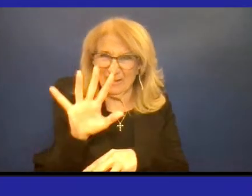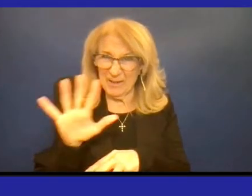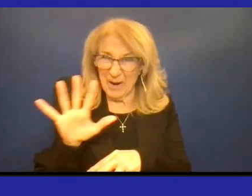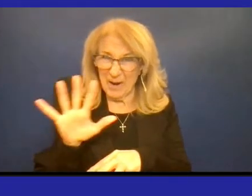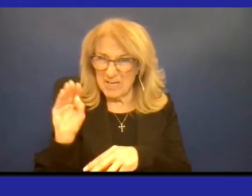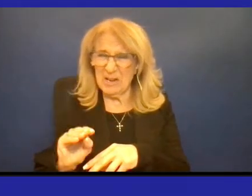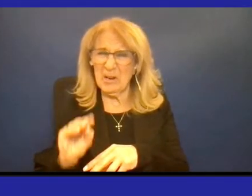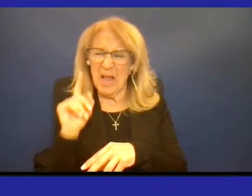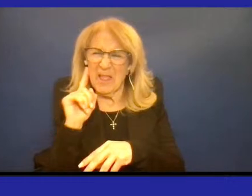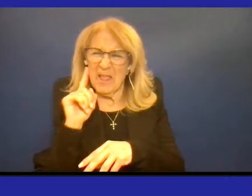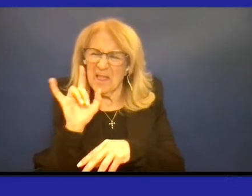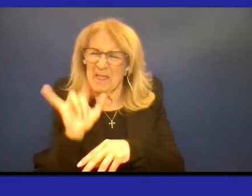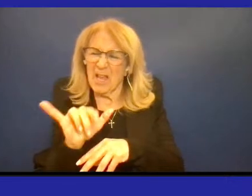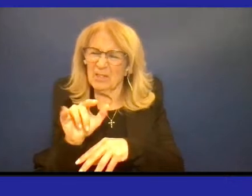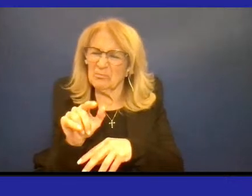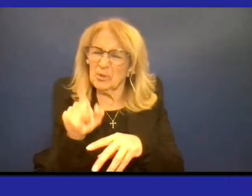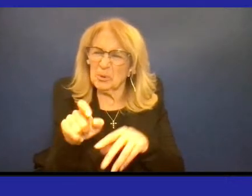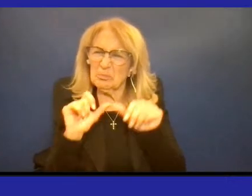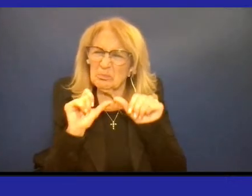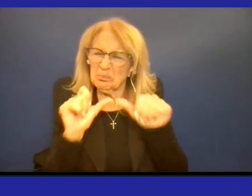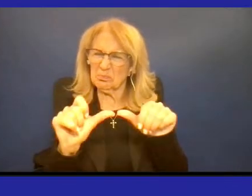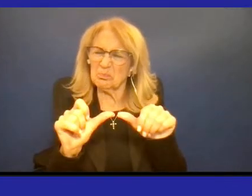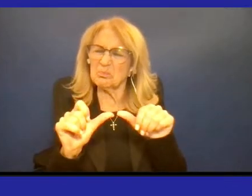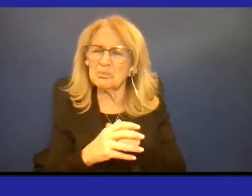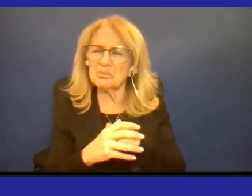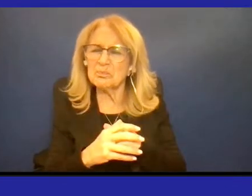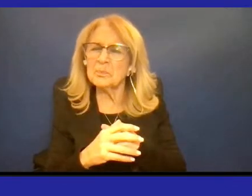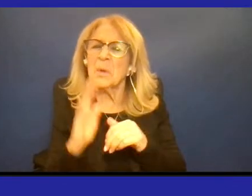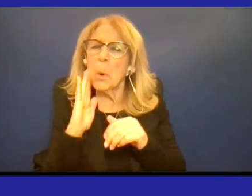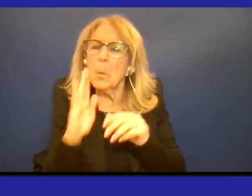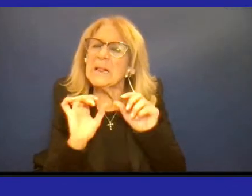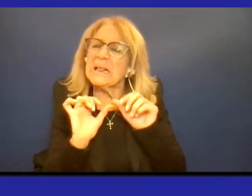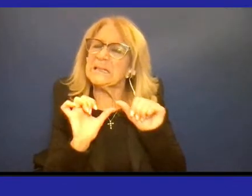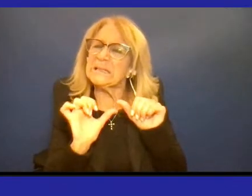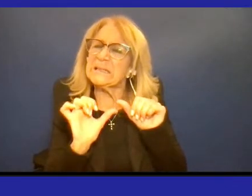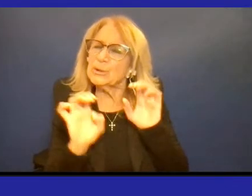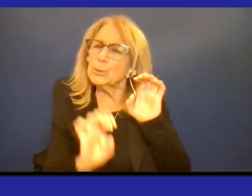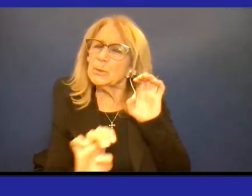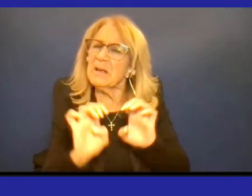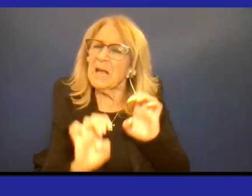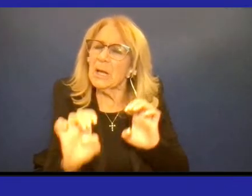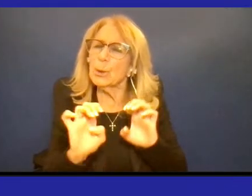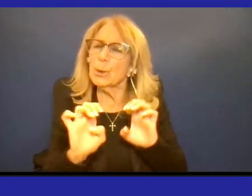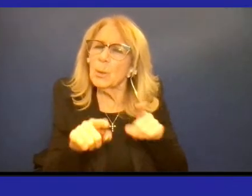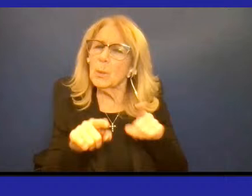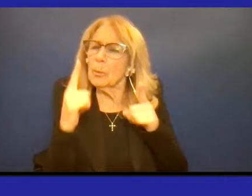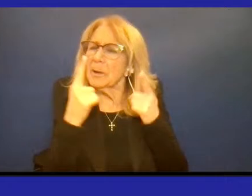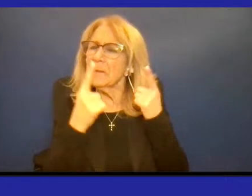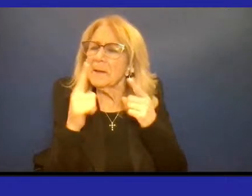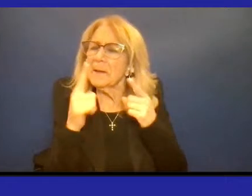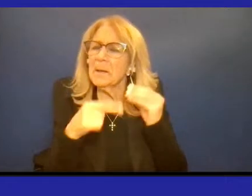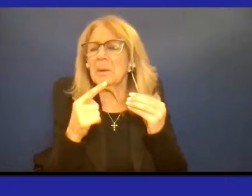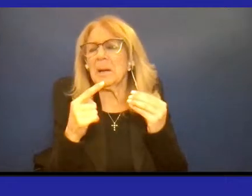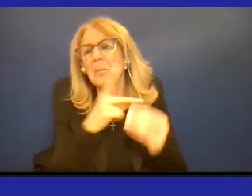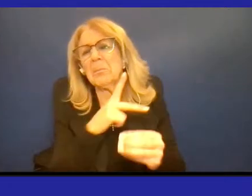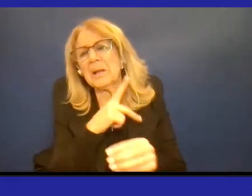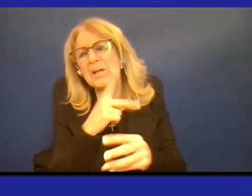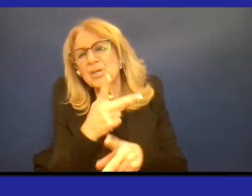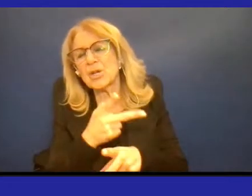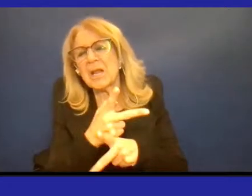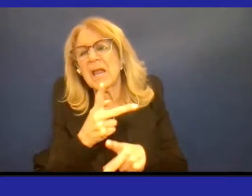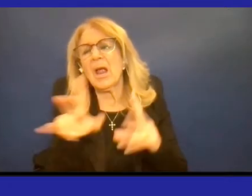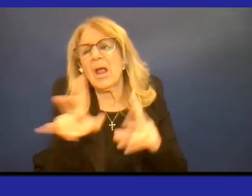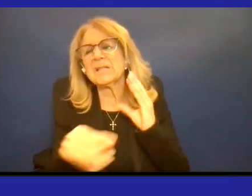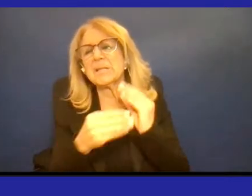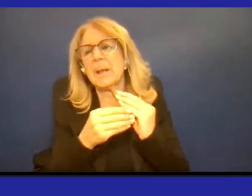new normal. I think we're going to continue to evaluate it as we, think about our patient care and supplemental Medicaid revenue strategies. But